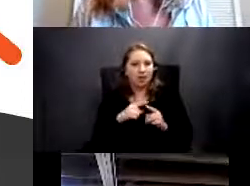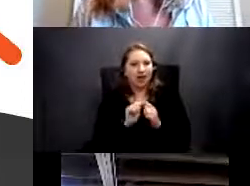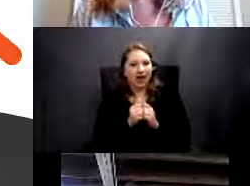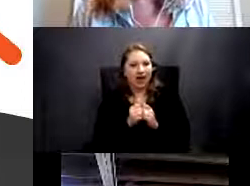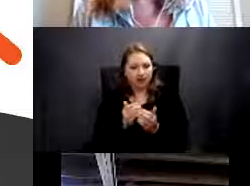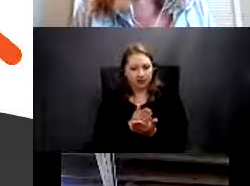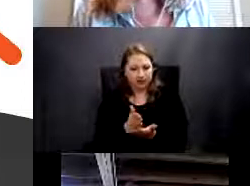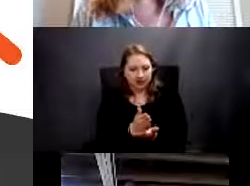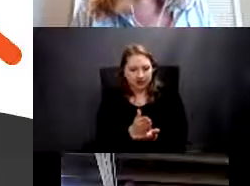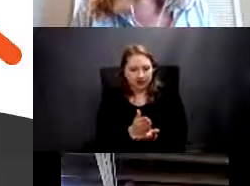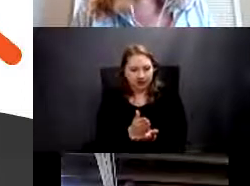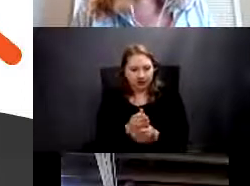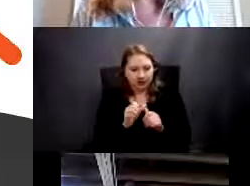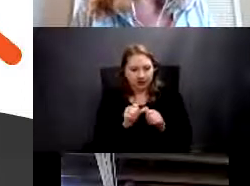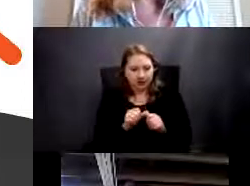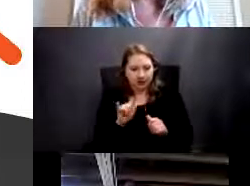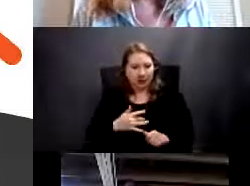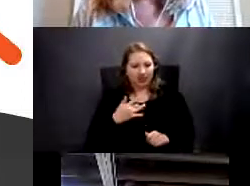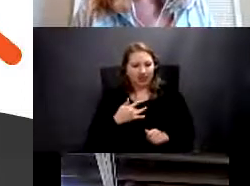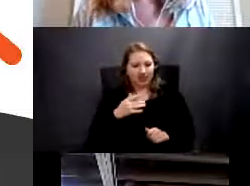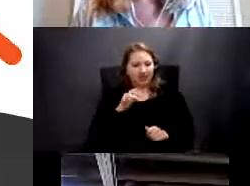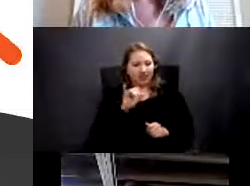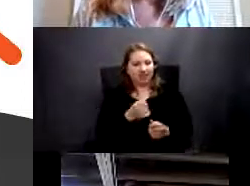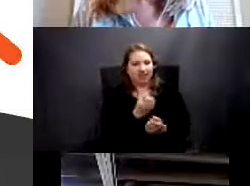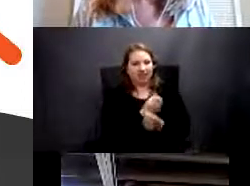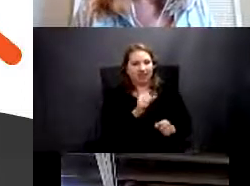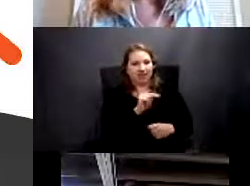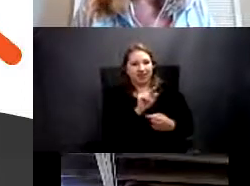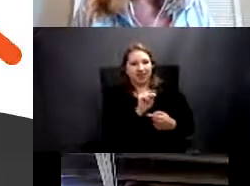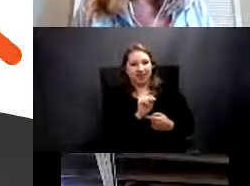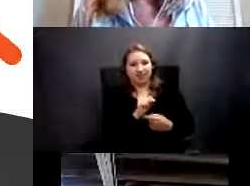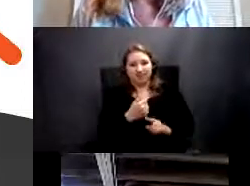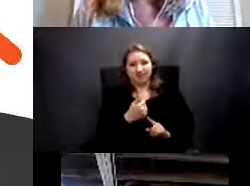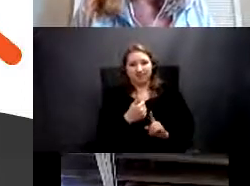that feeling of a safety net, being a single parent